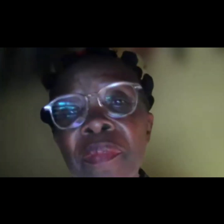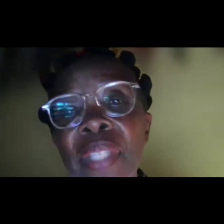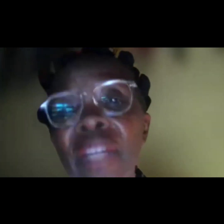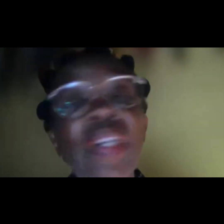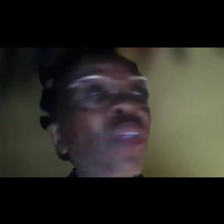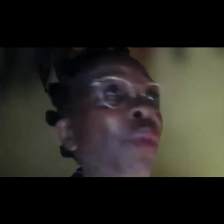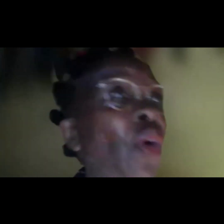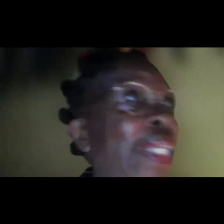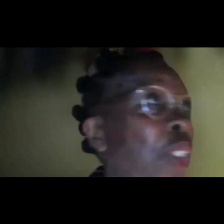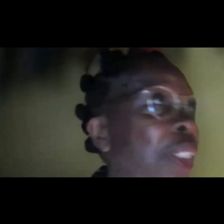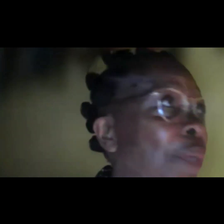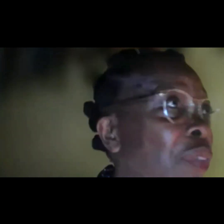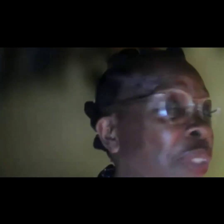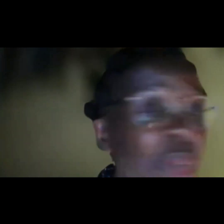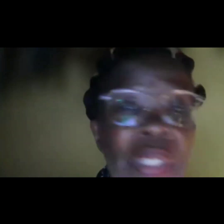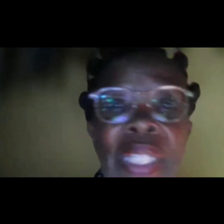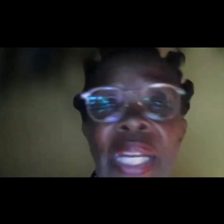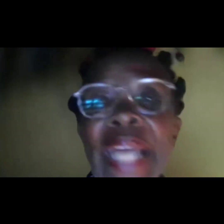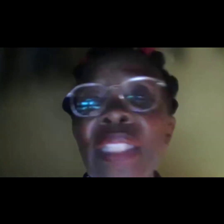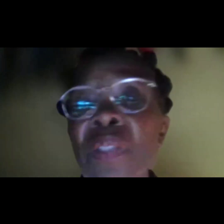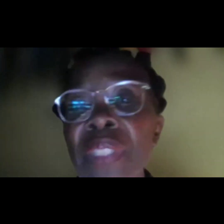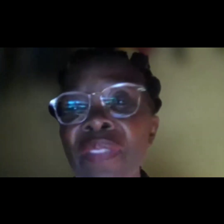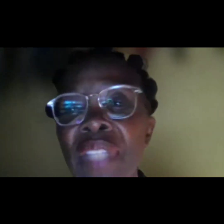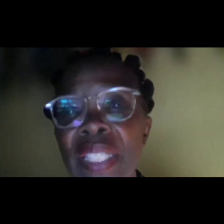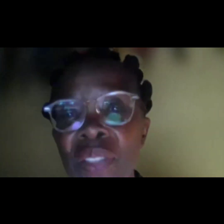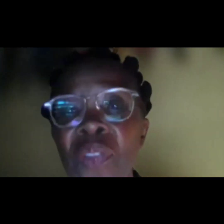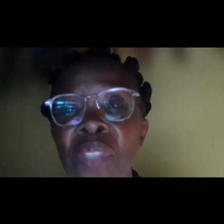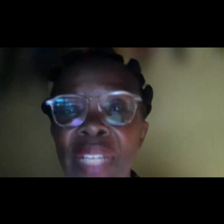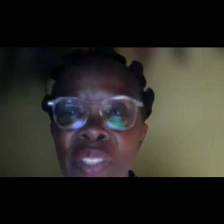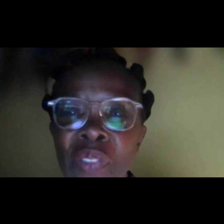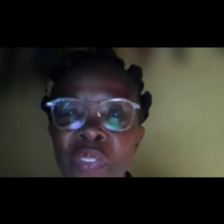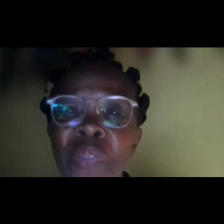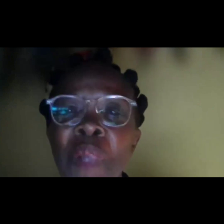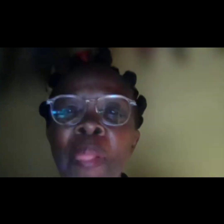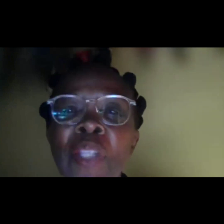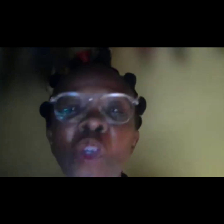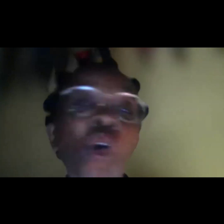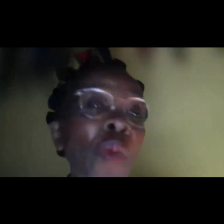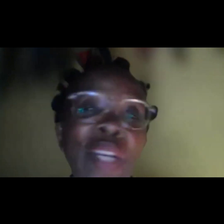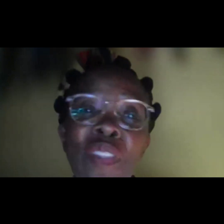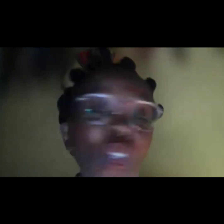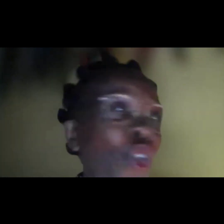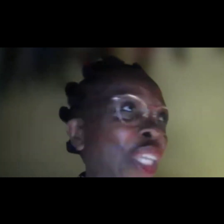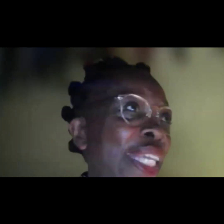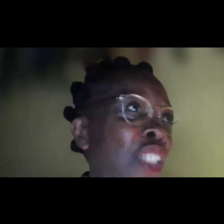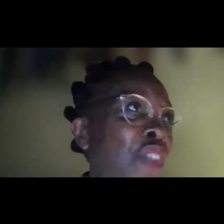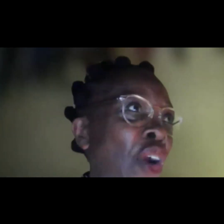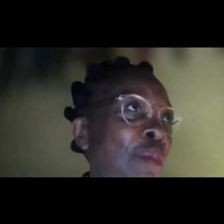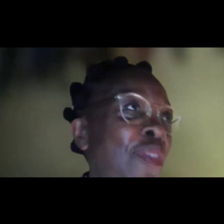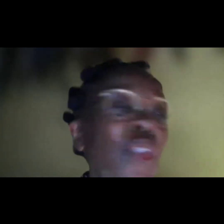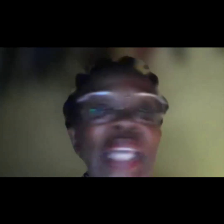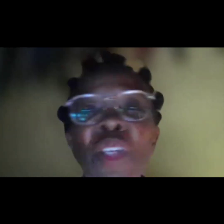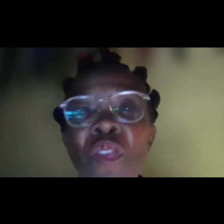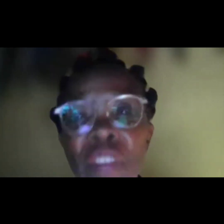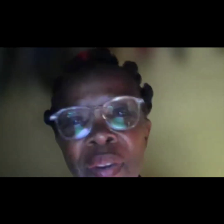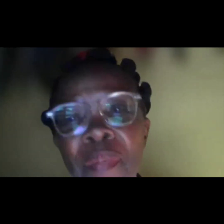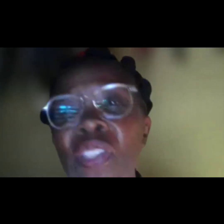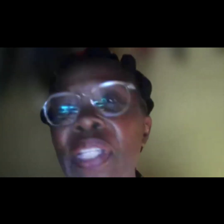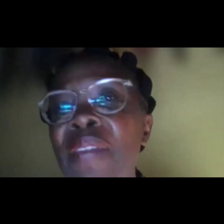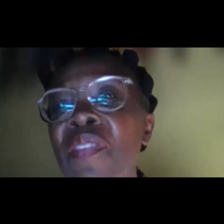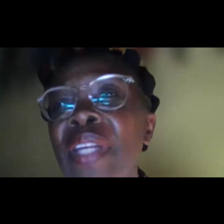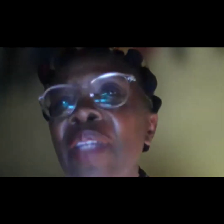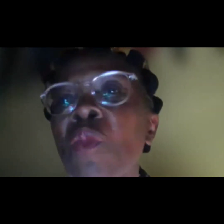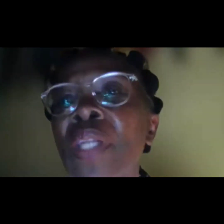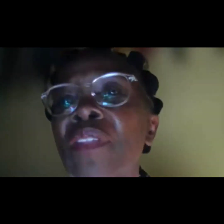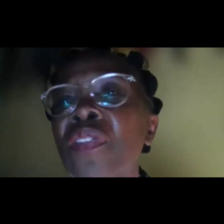you, a very good morning to some of you, and a good evening to the rest of you. So, or wherever you're joining us from. So thank you very much